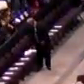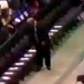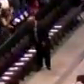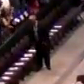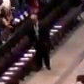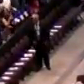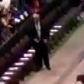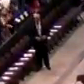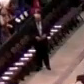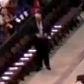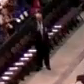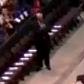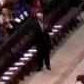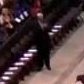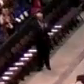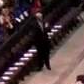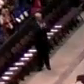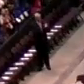School.